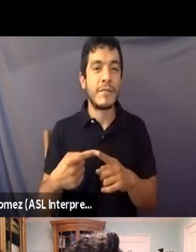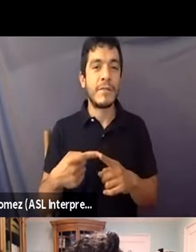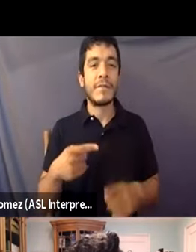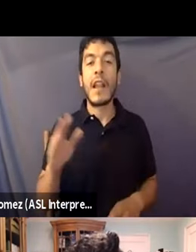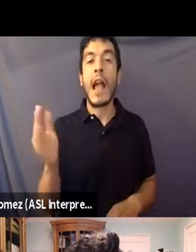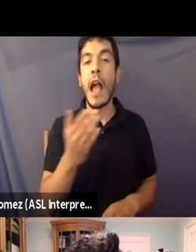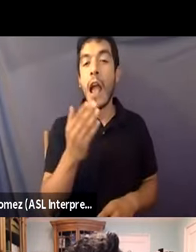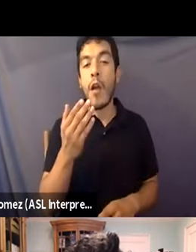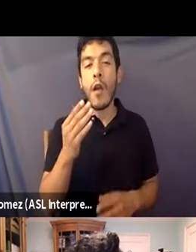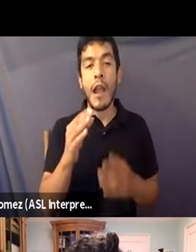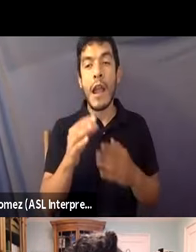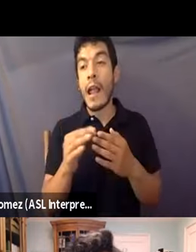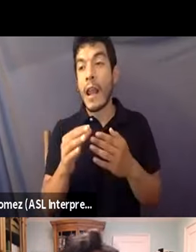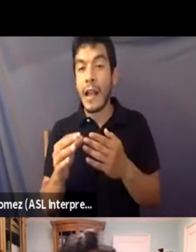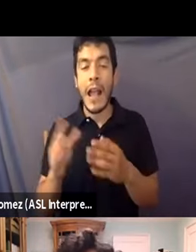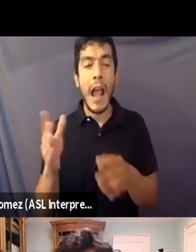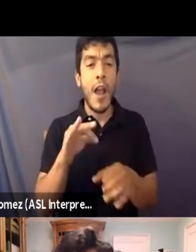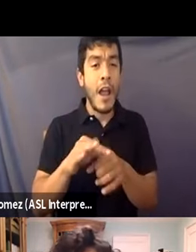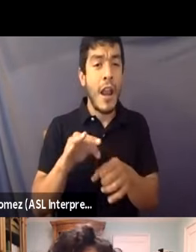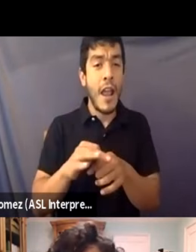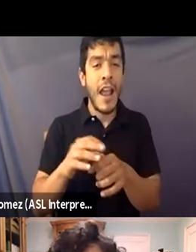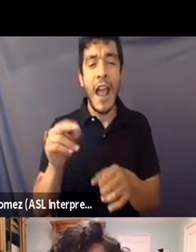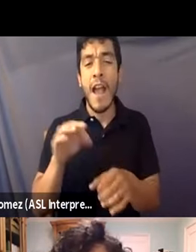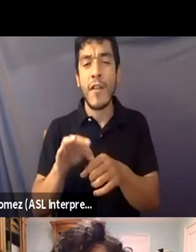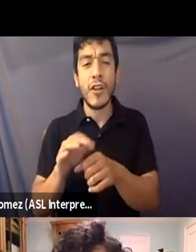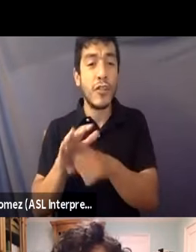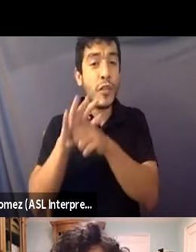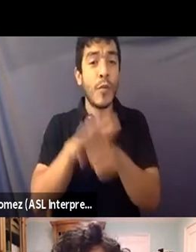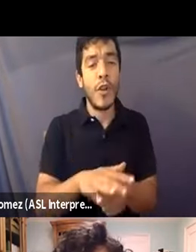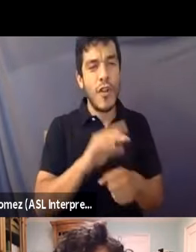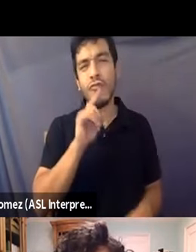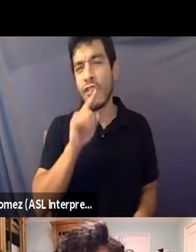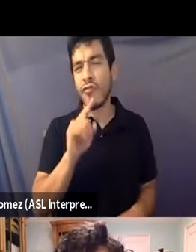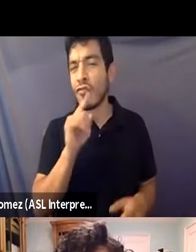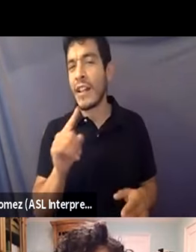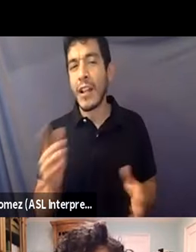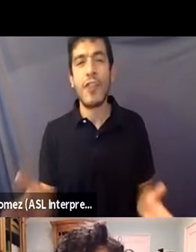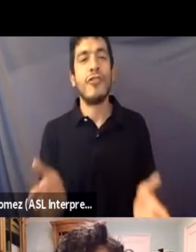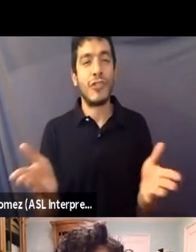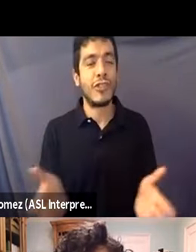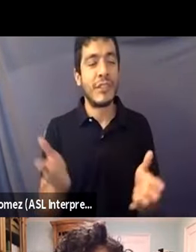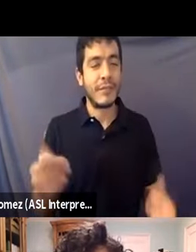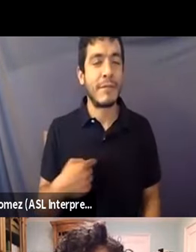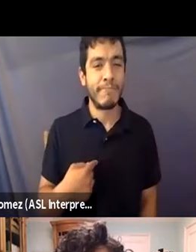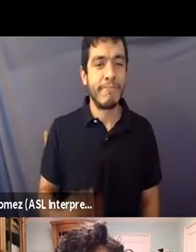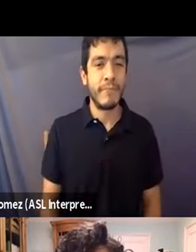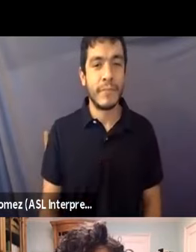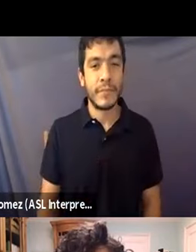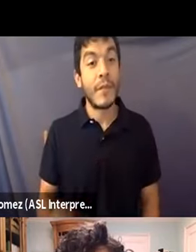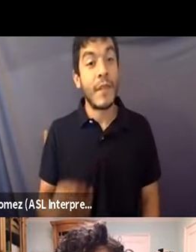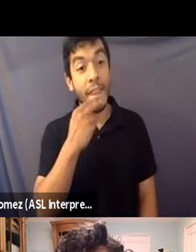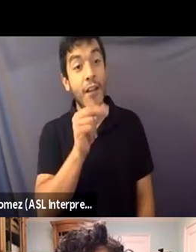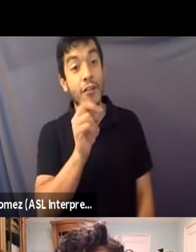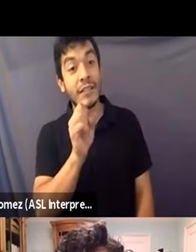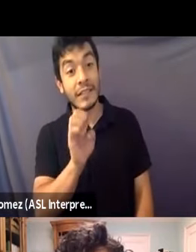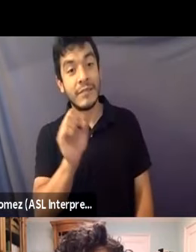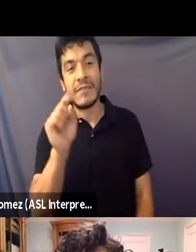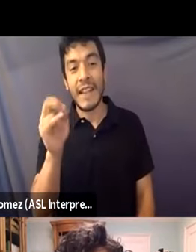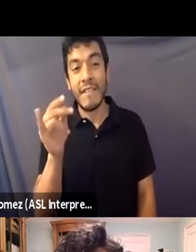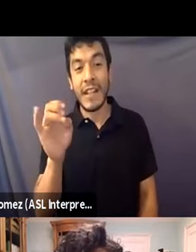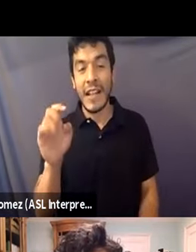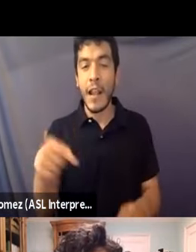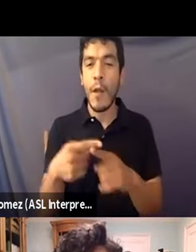elections and voter suppression. it's just, it's just really, really encouraging. Thank you, Nse. Stephanie, what gives you hope,